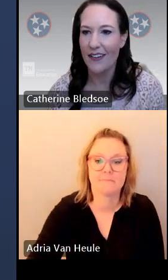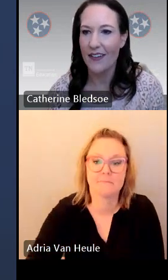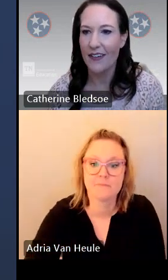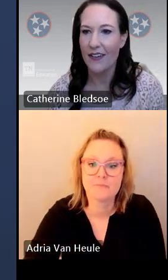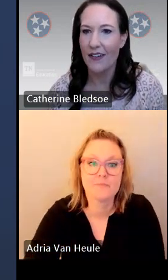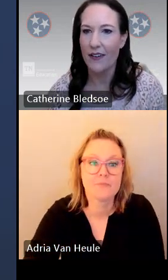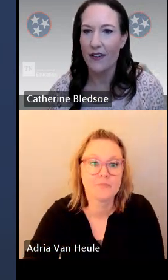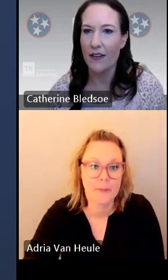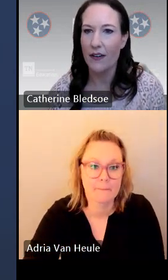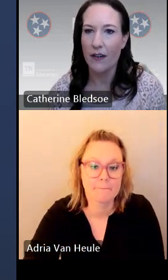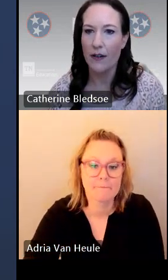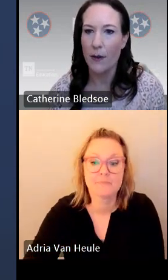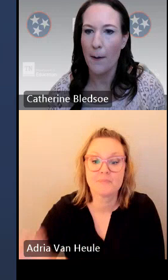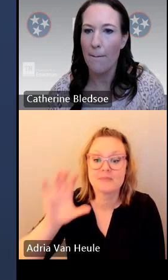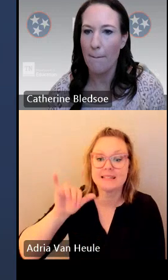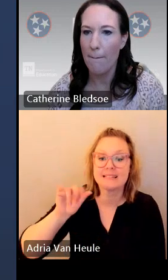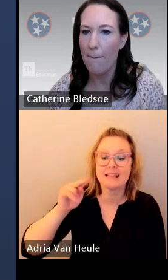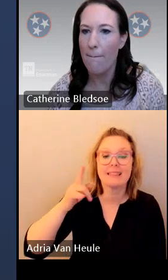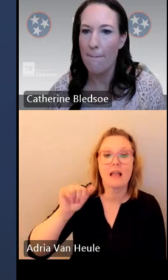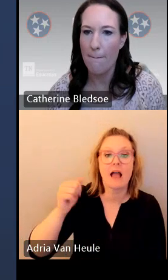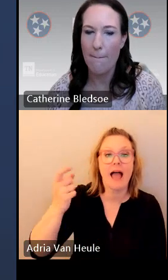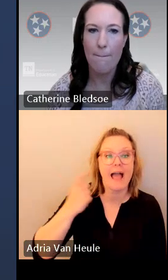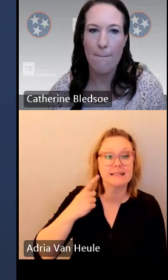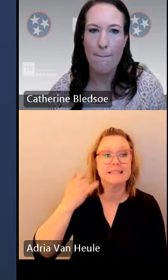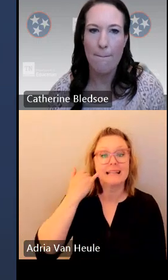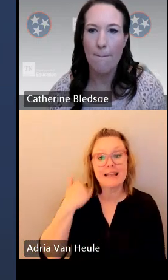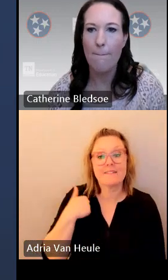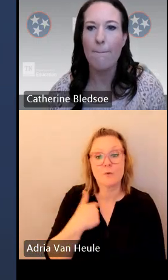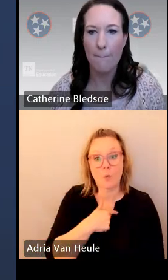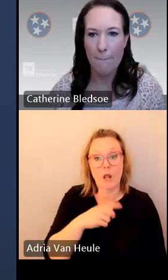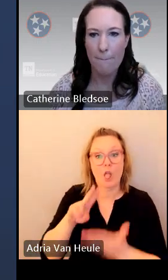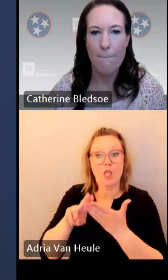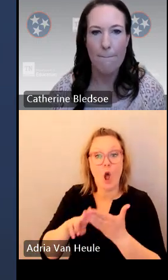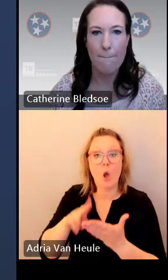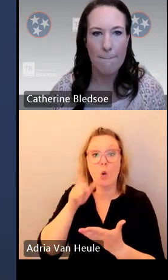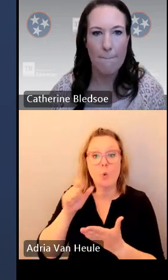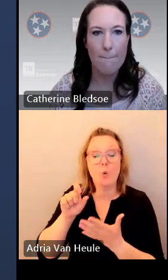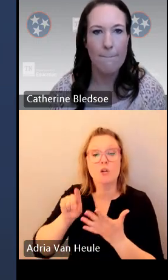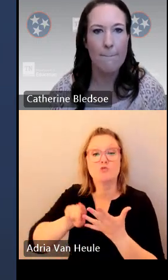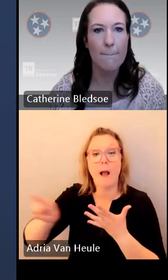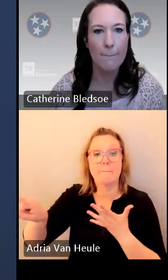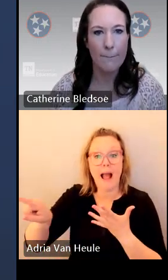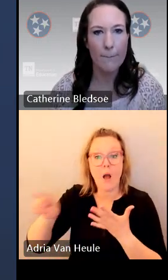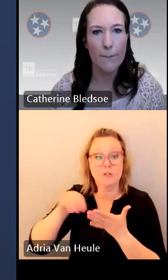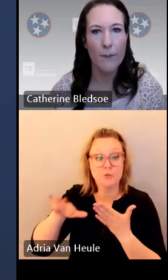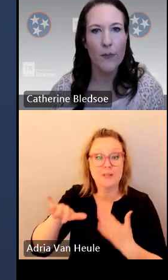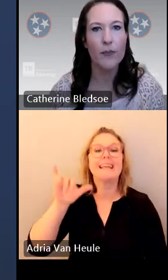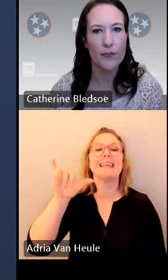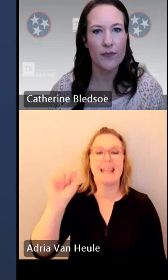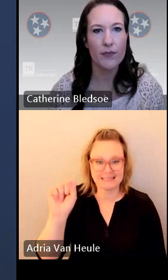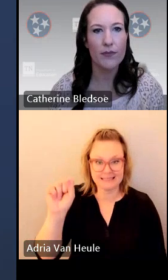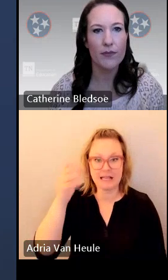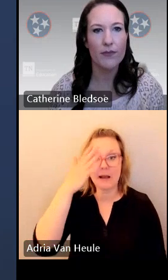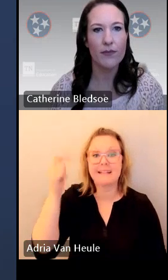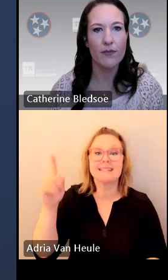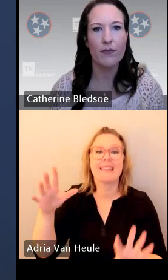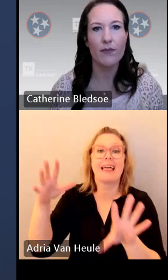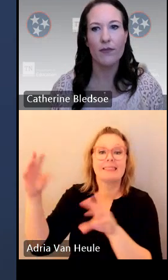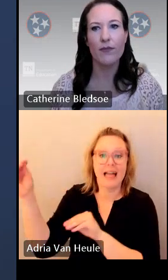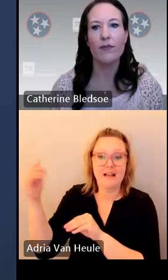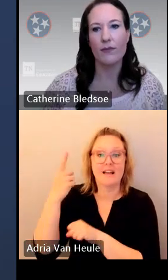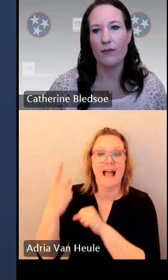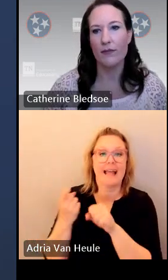if we log in dropped out students. Yes, because they've exited a year ago. So they left